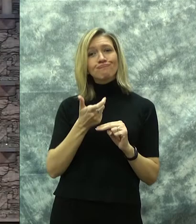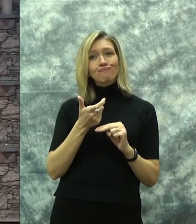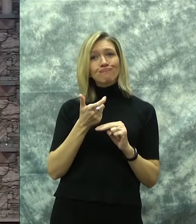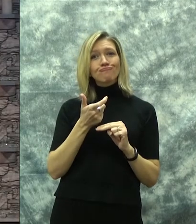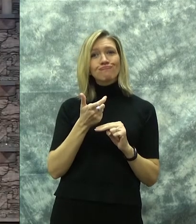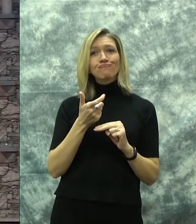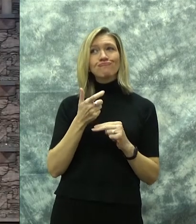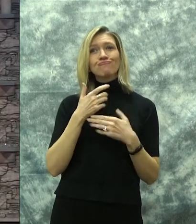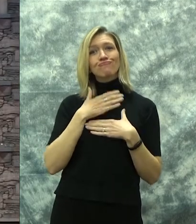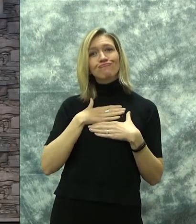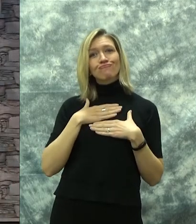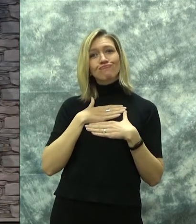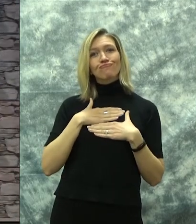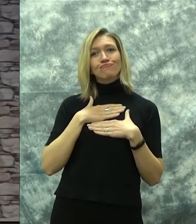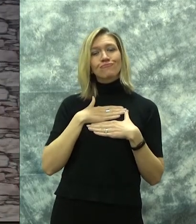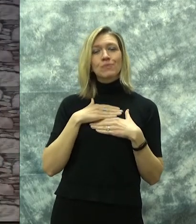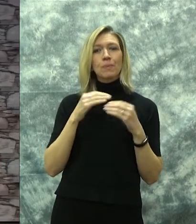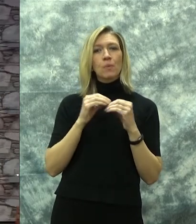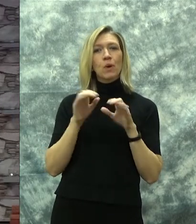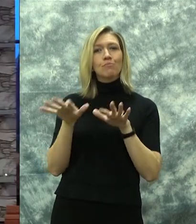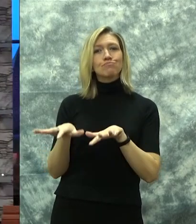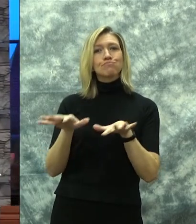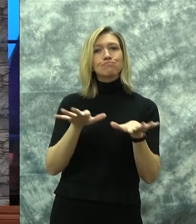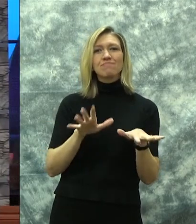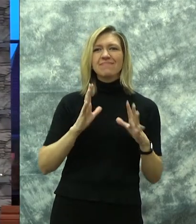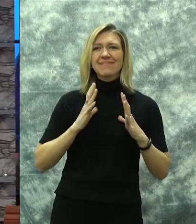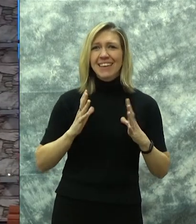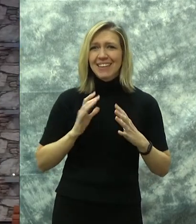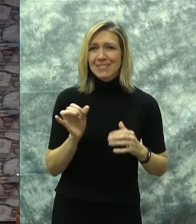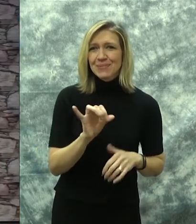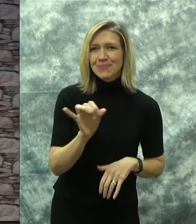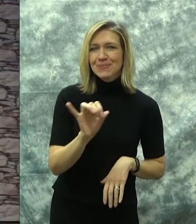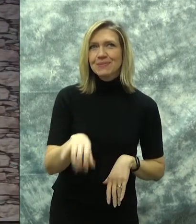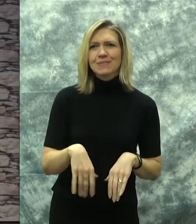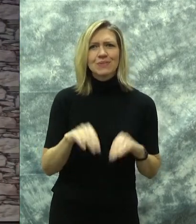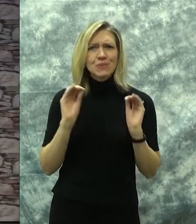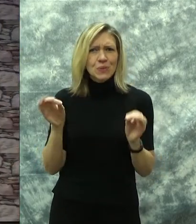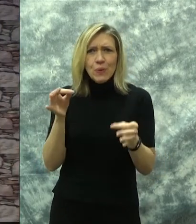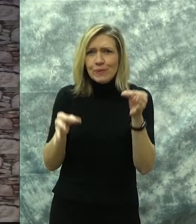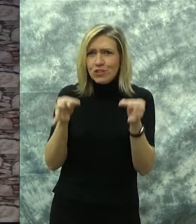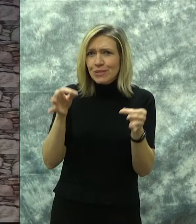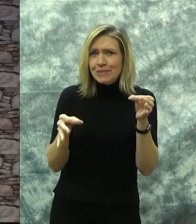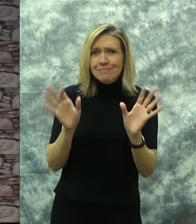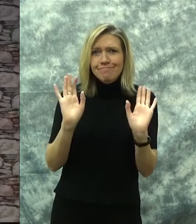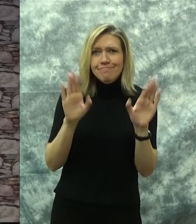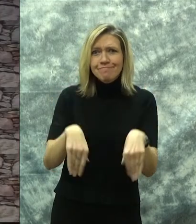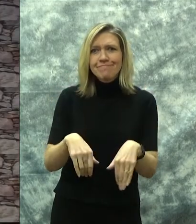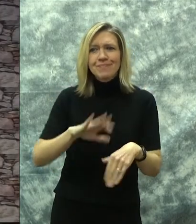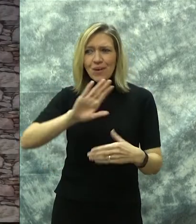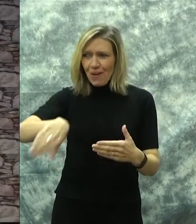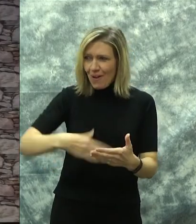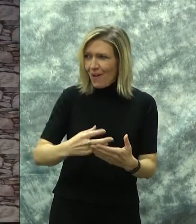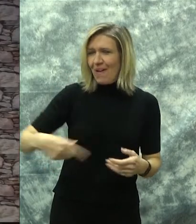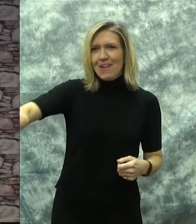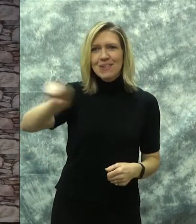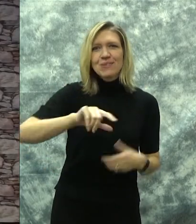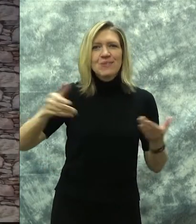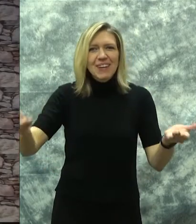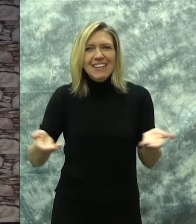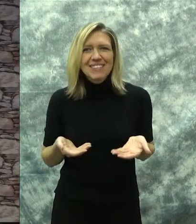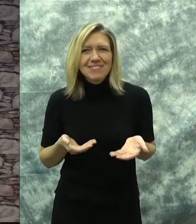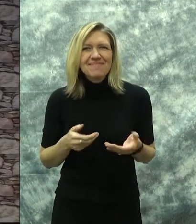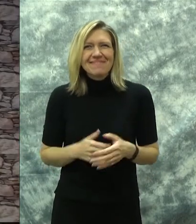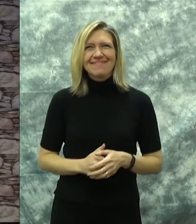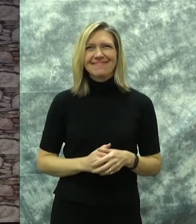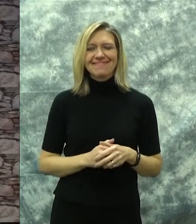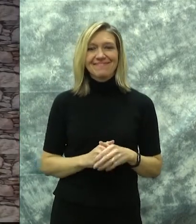Sunday a little bit cooler, that's okay too. No judgment. All are welcome. Here we